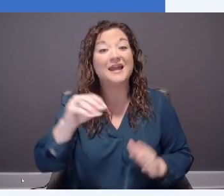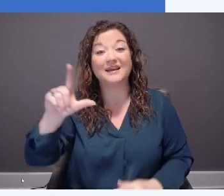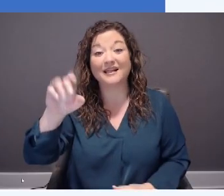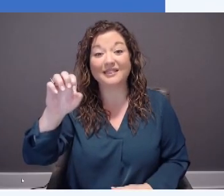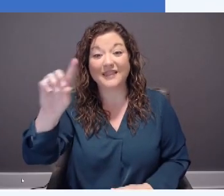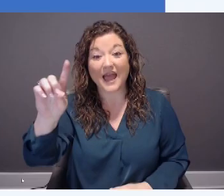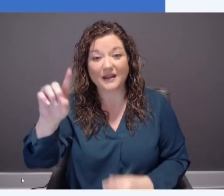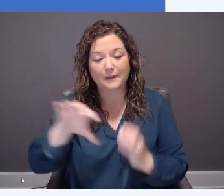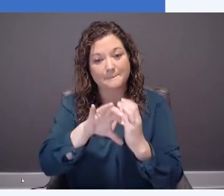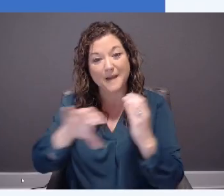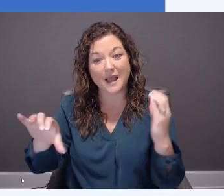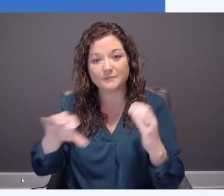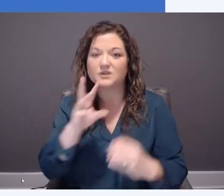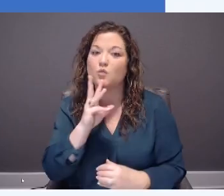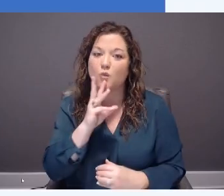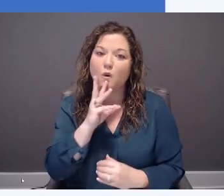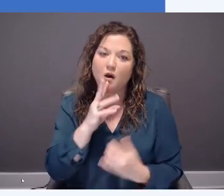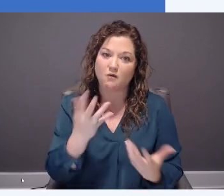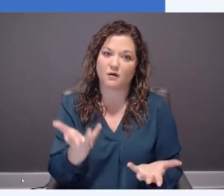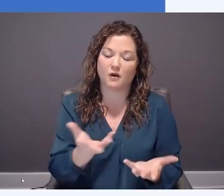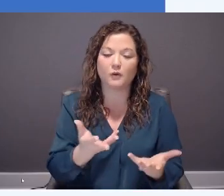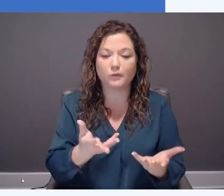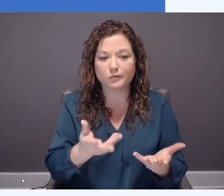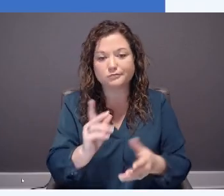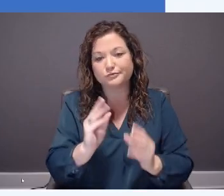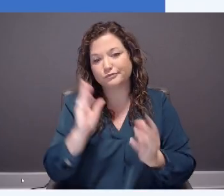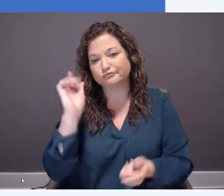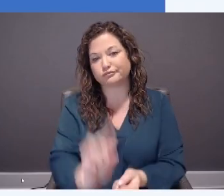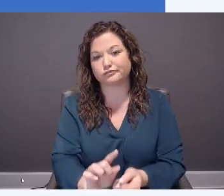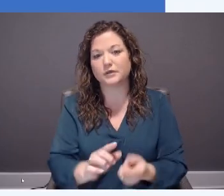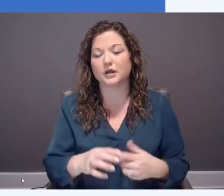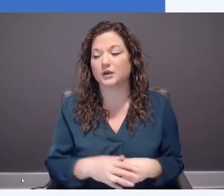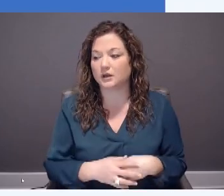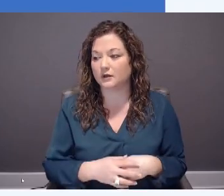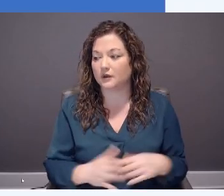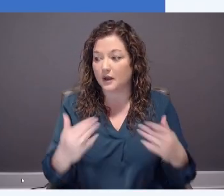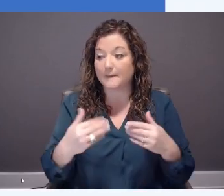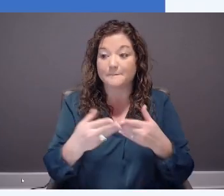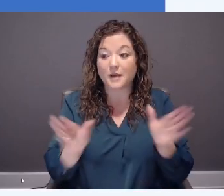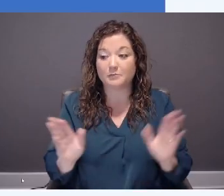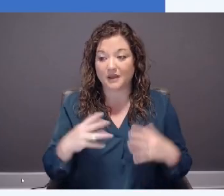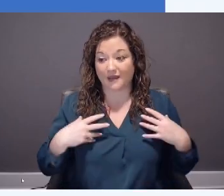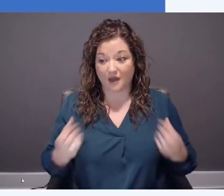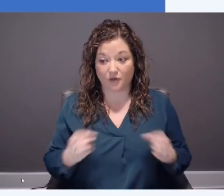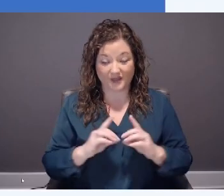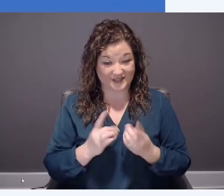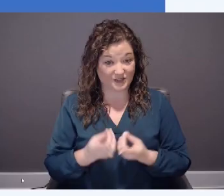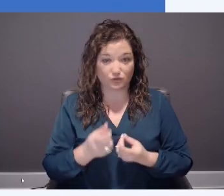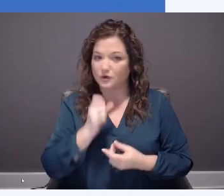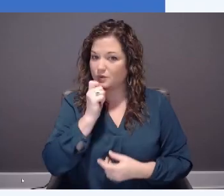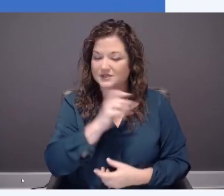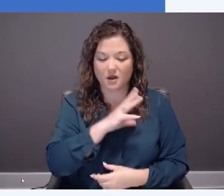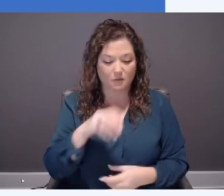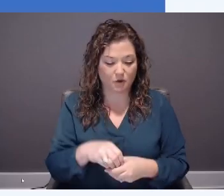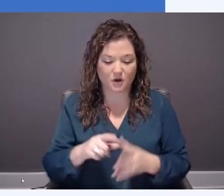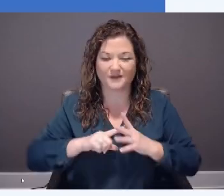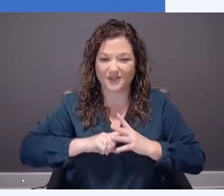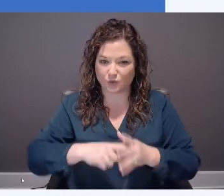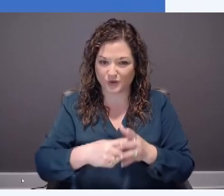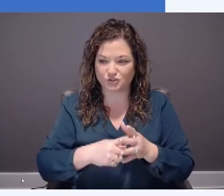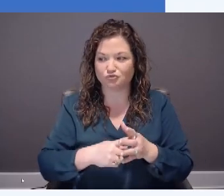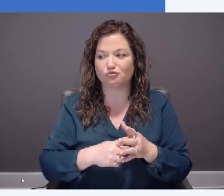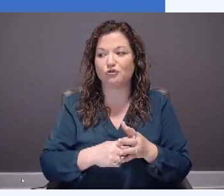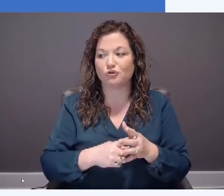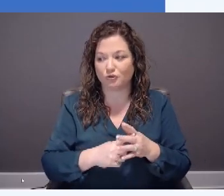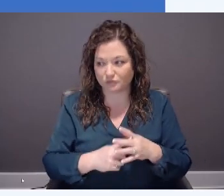lines. The public health district was not part of the original Scrap Collective, but they are